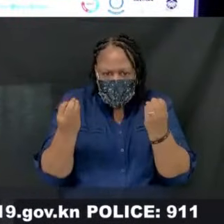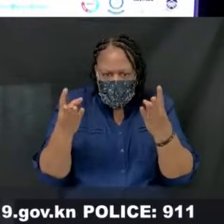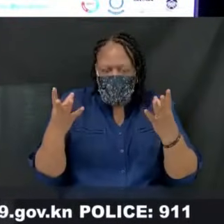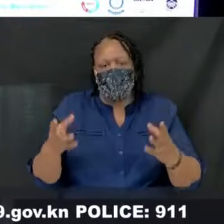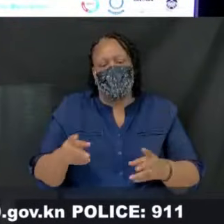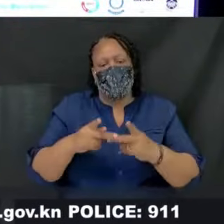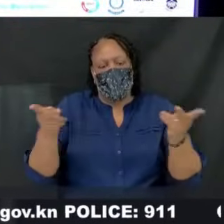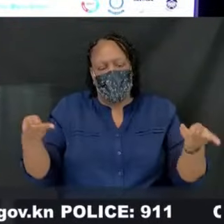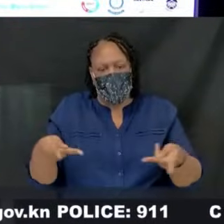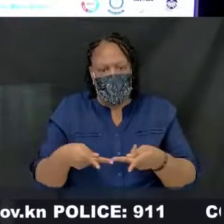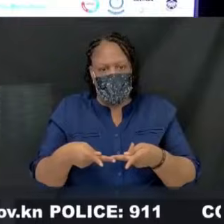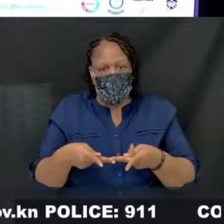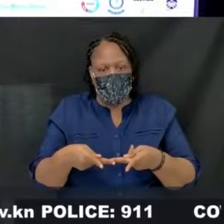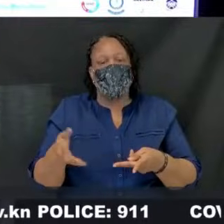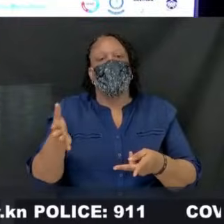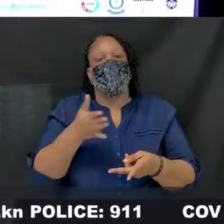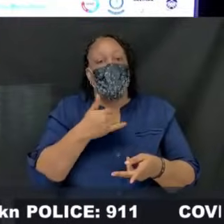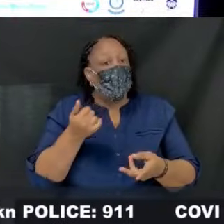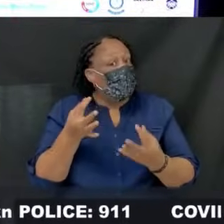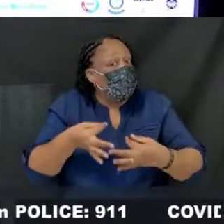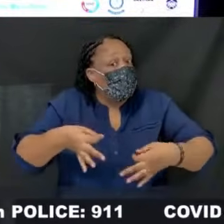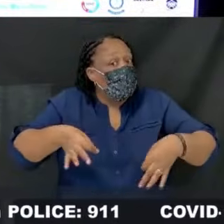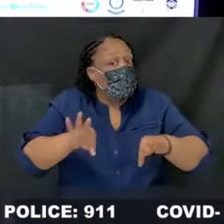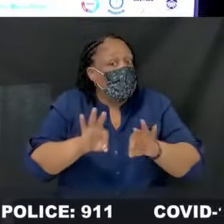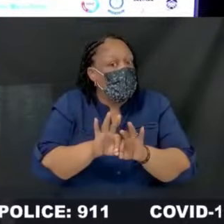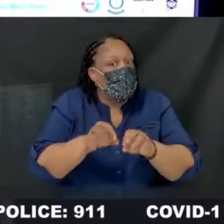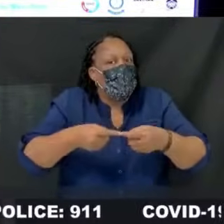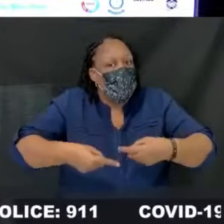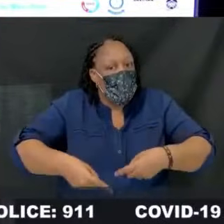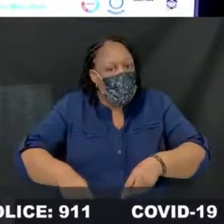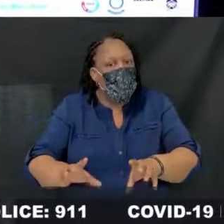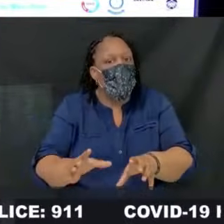importantly, get vaccinated. Thank you.